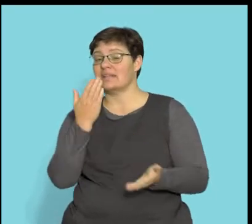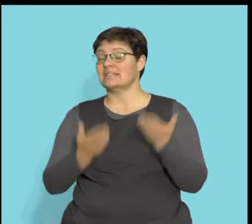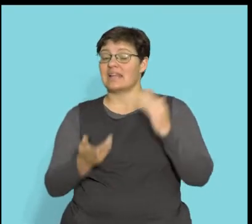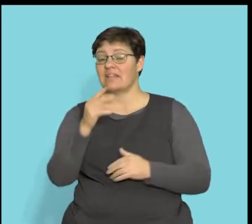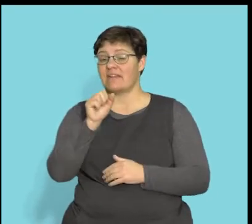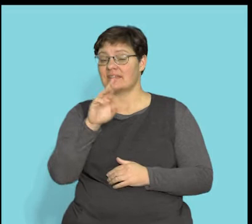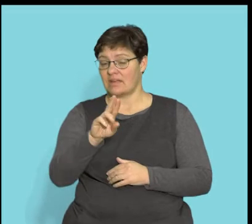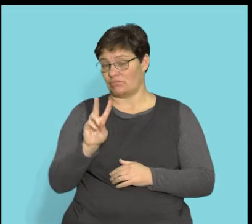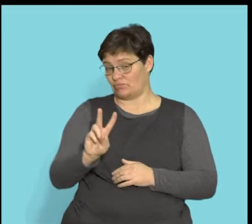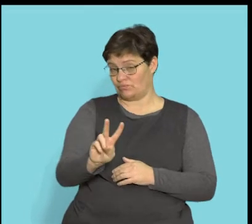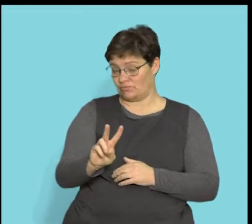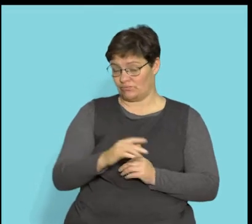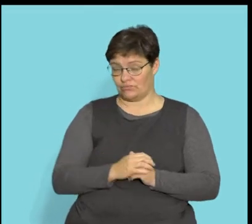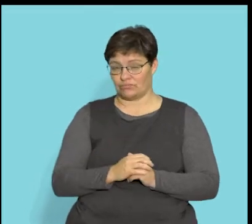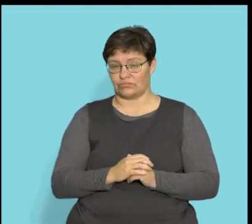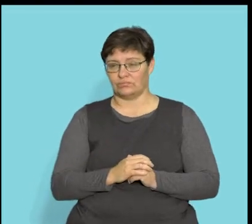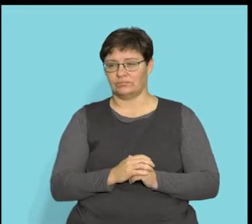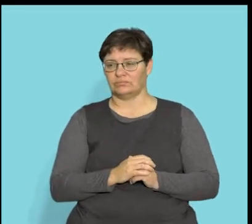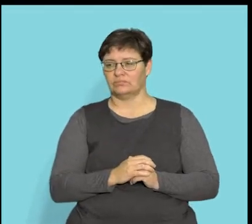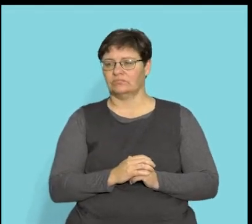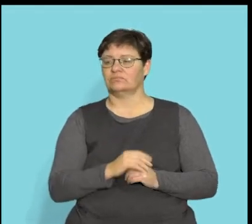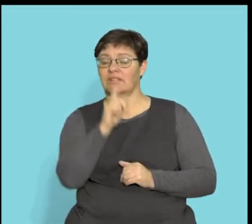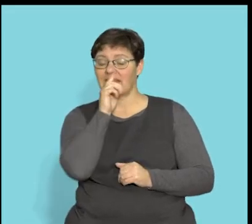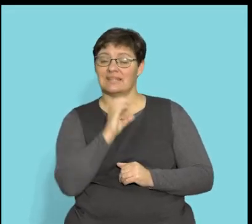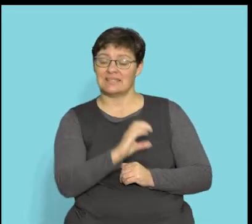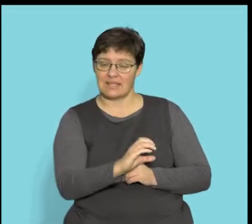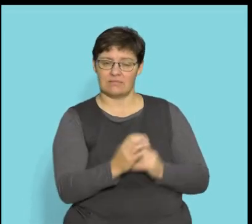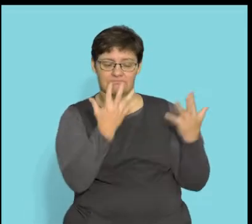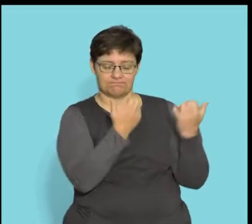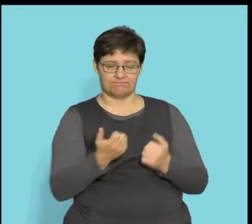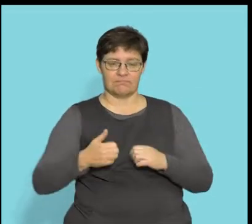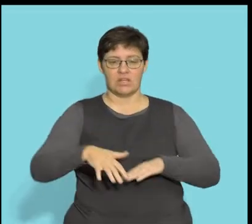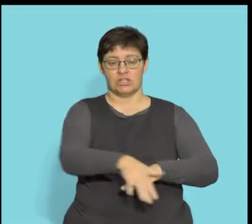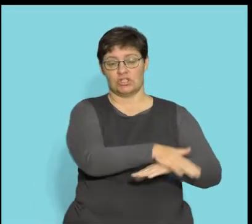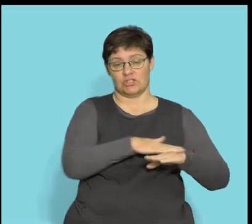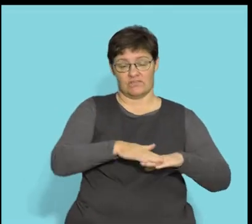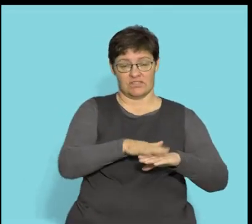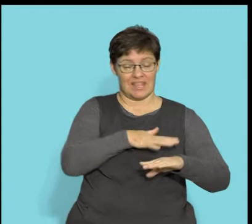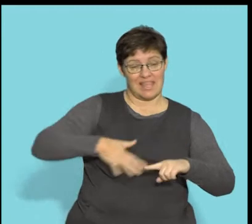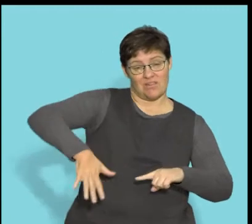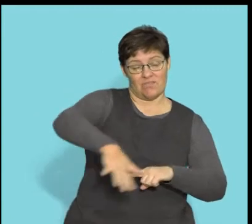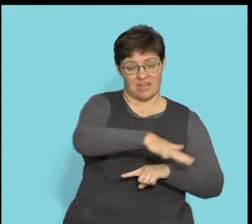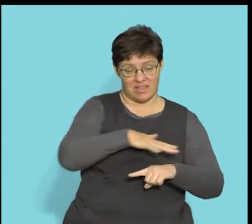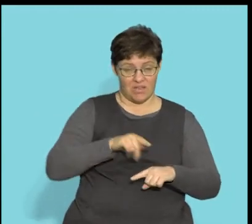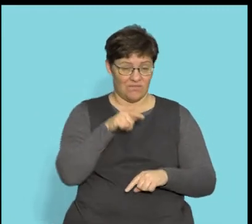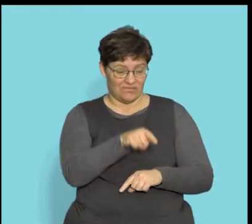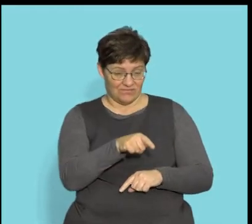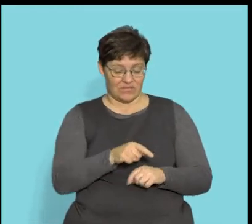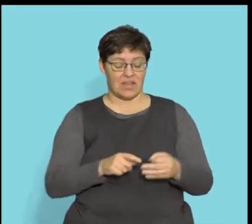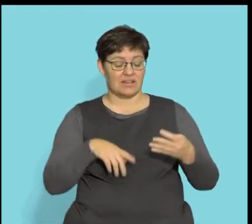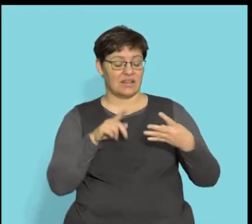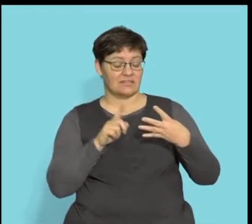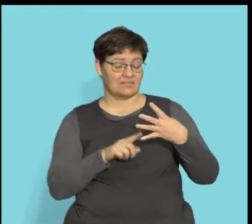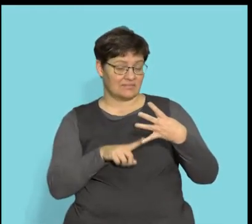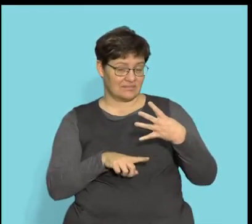scale factor of 2. For C, we're going to calculate the surface area of the rectangular prism. And then D,